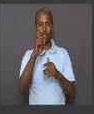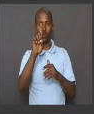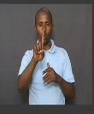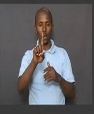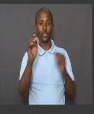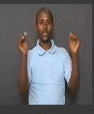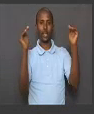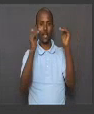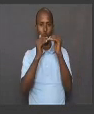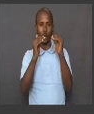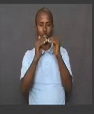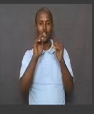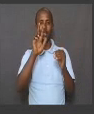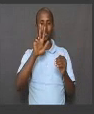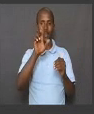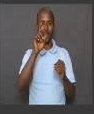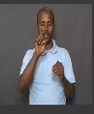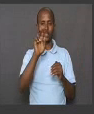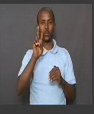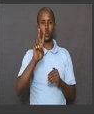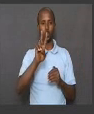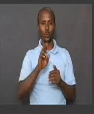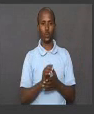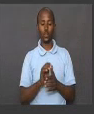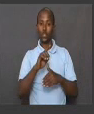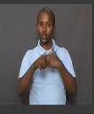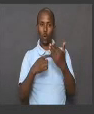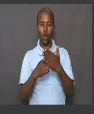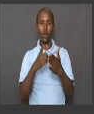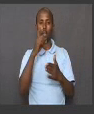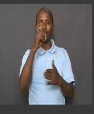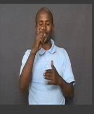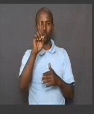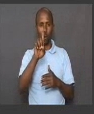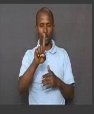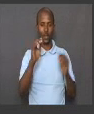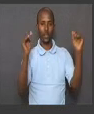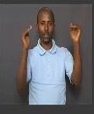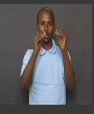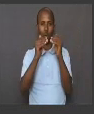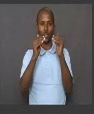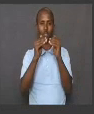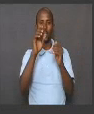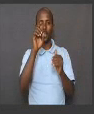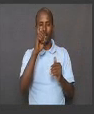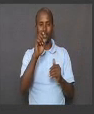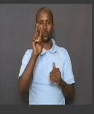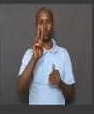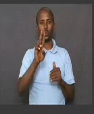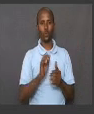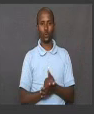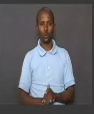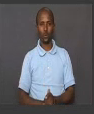3x1 equals 3x2, so x1 equals x2.